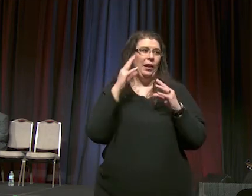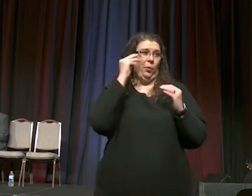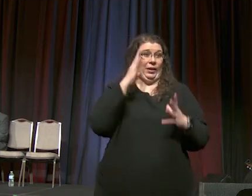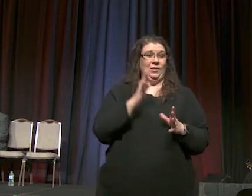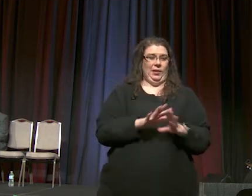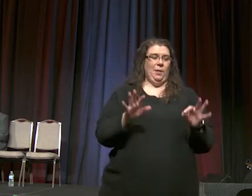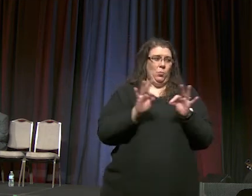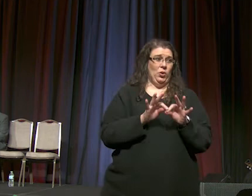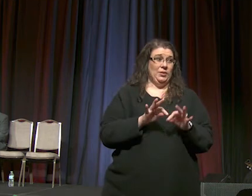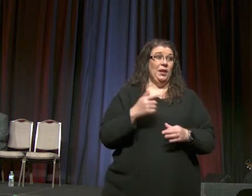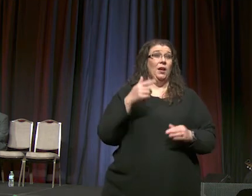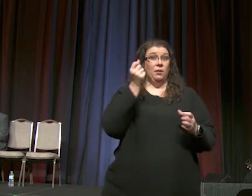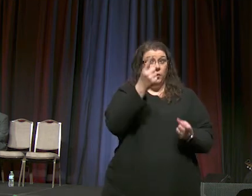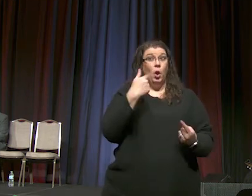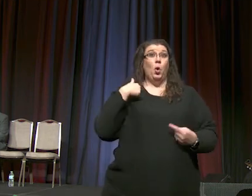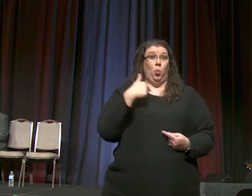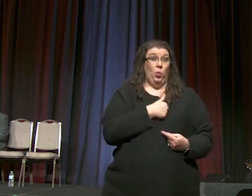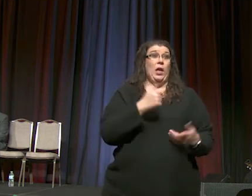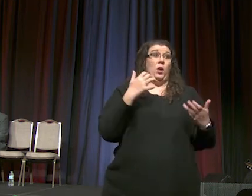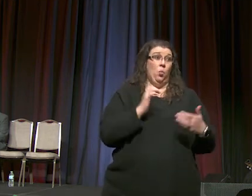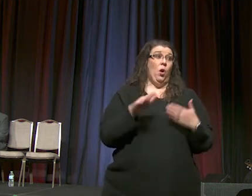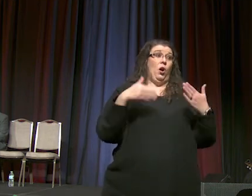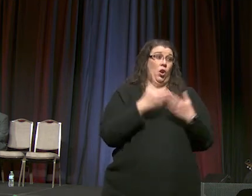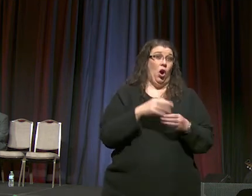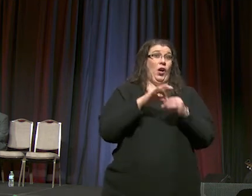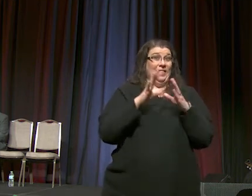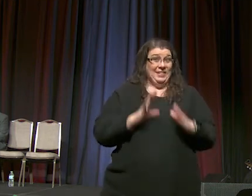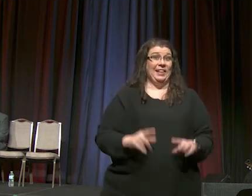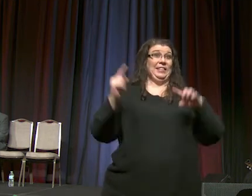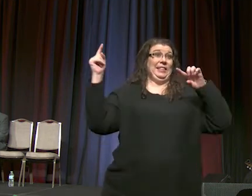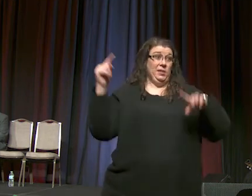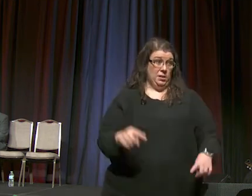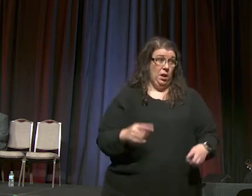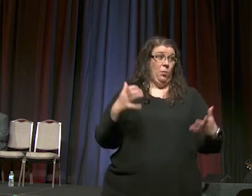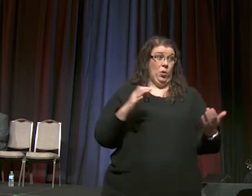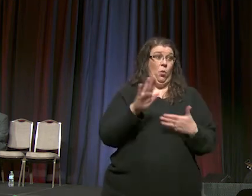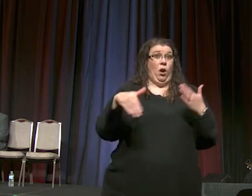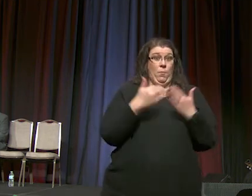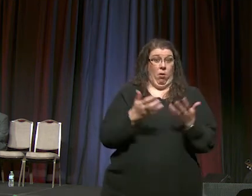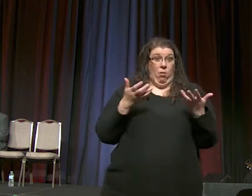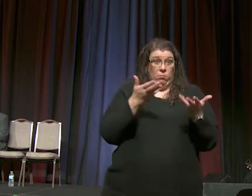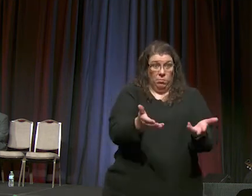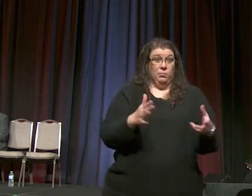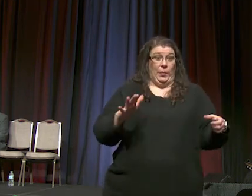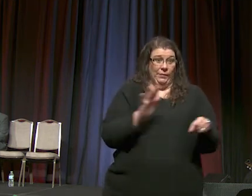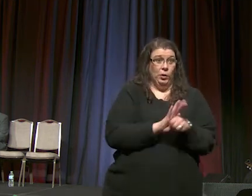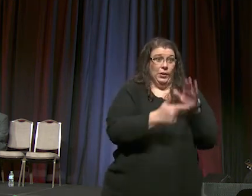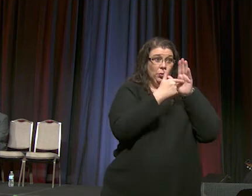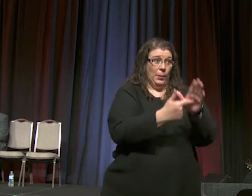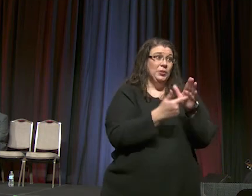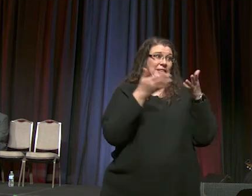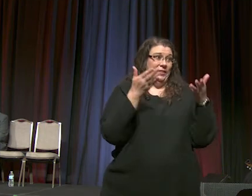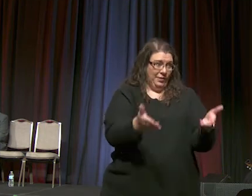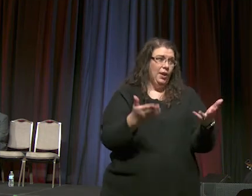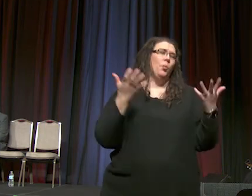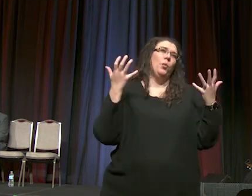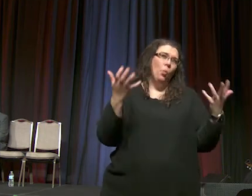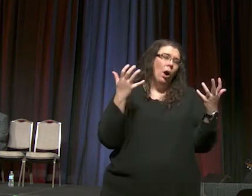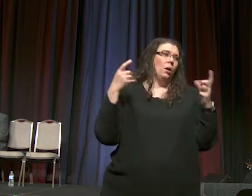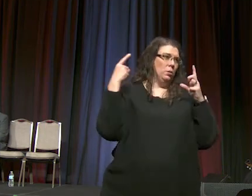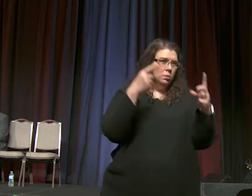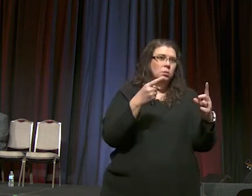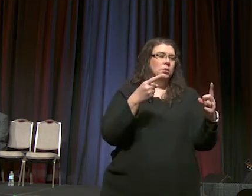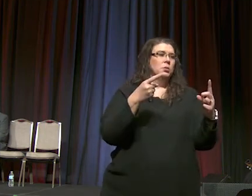know that we want all the delegates to come. We want all the delegations to be fully representative. And so